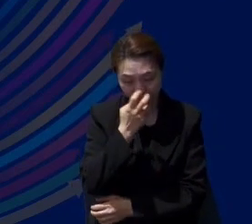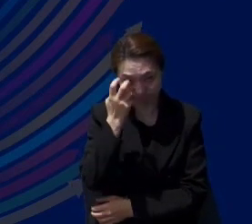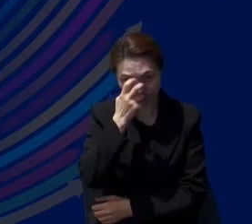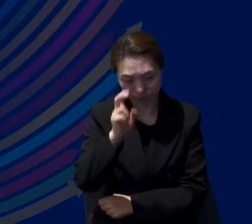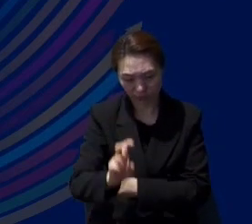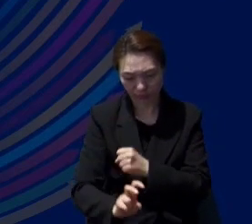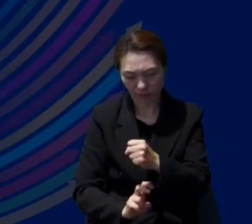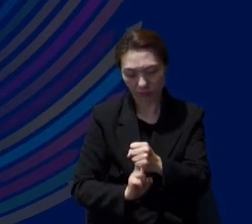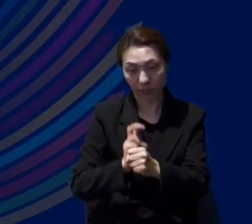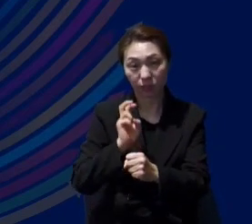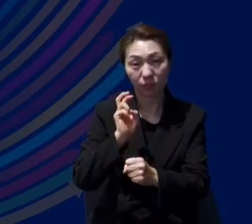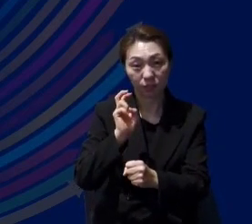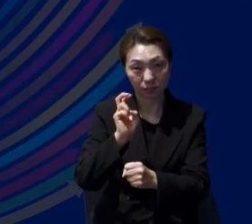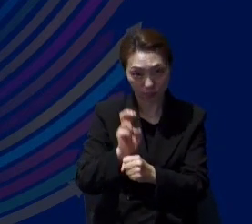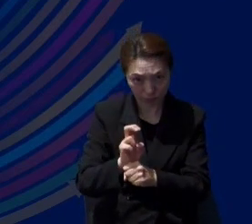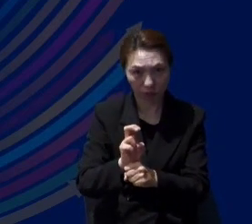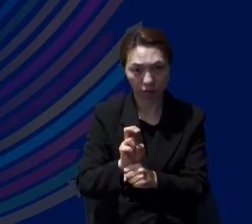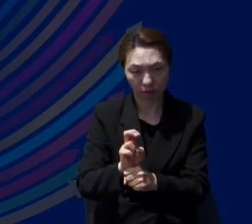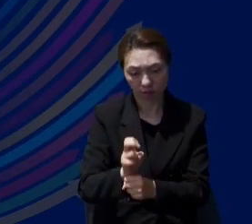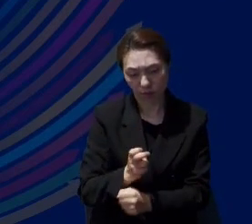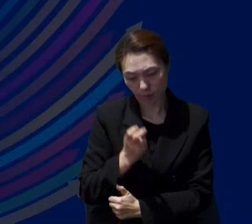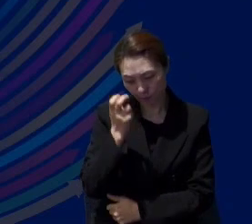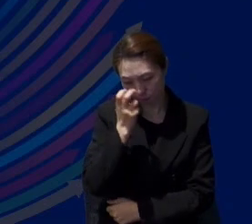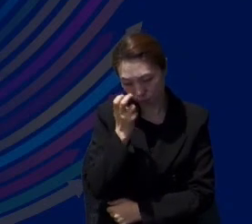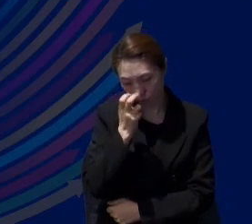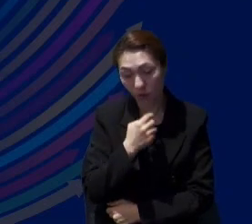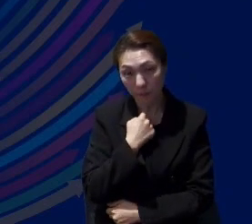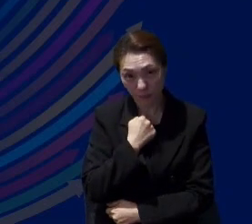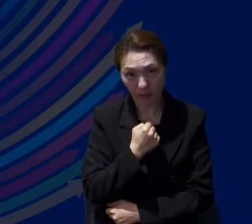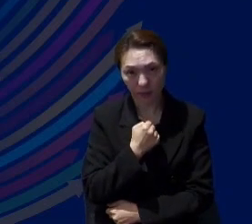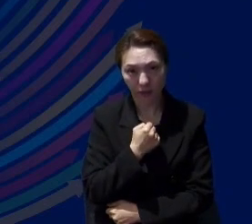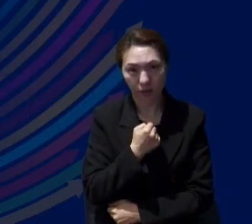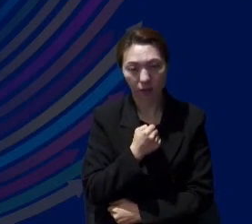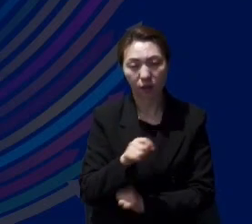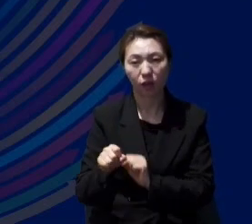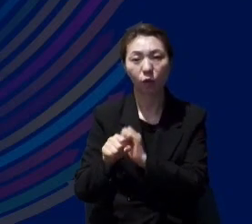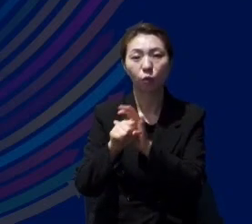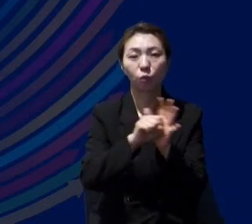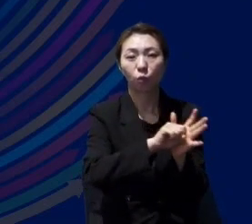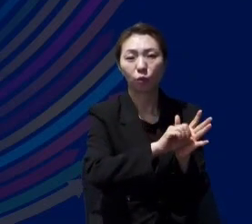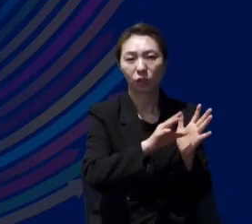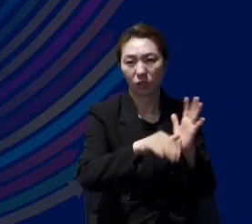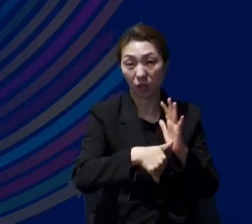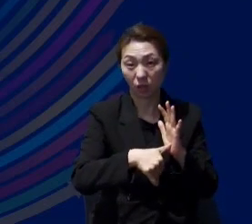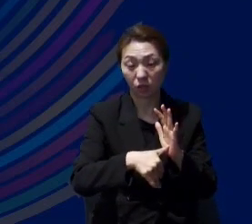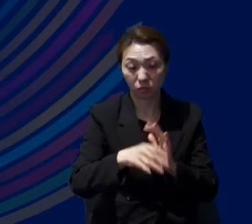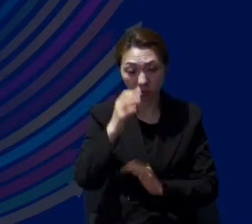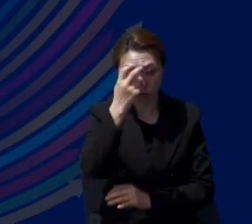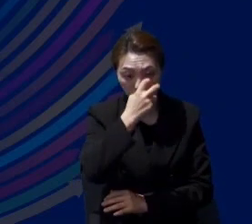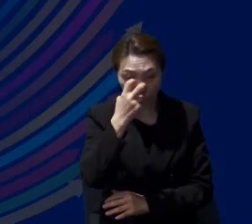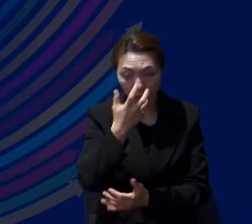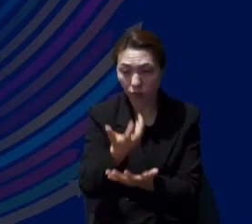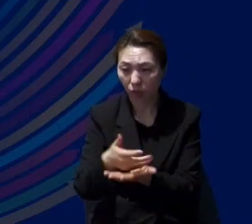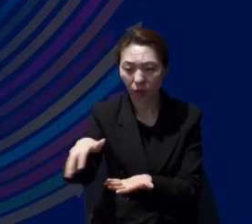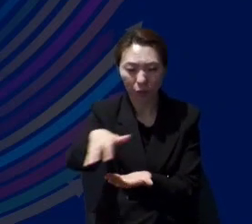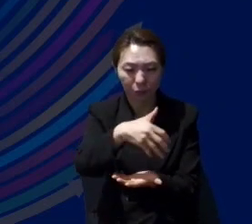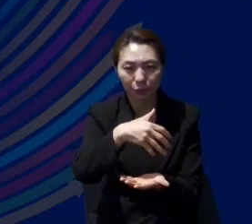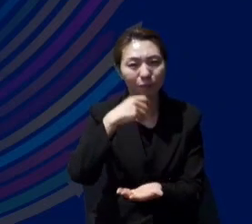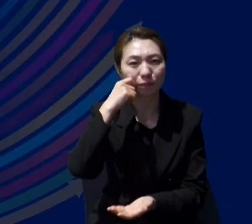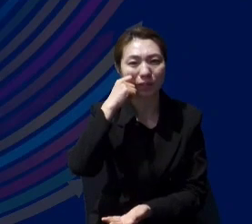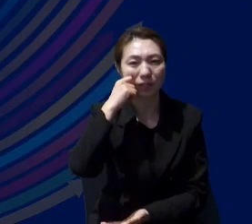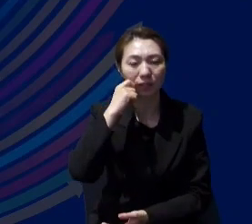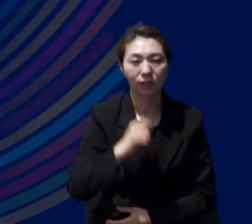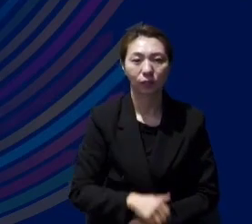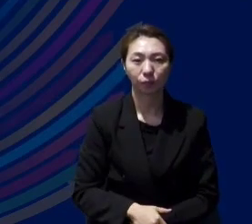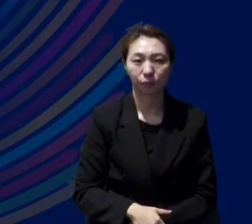this to the COVID era, but for the moment I'll be focusing on pre-COVID. And for causes of death, we considered 176 causes of death. One